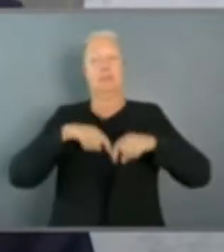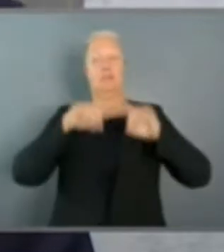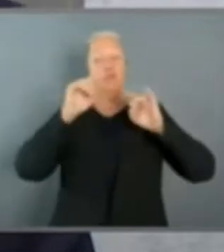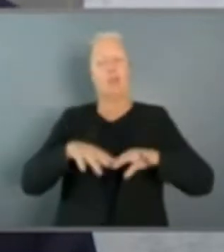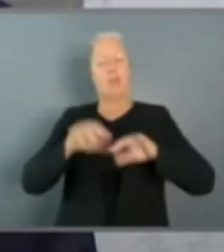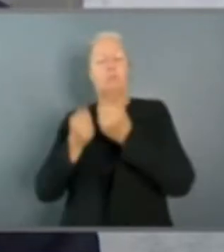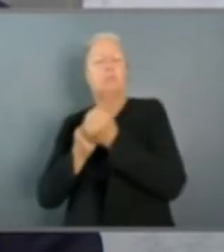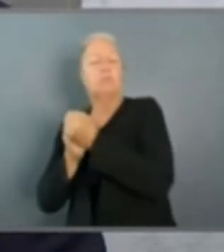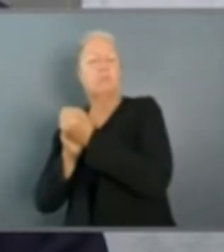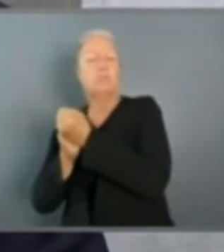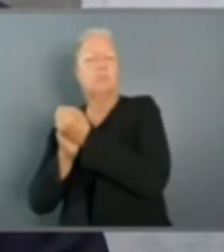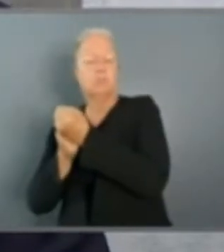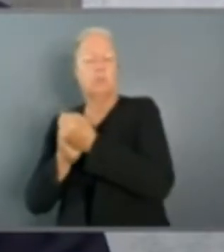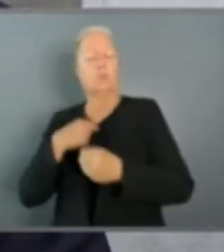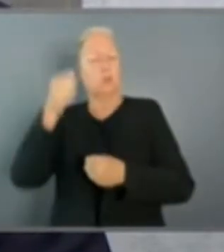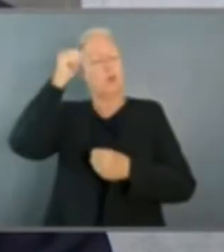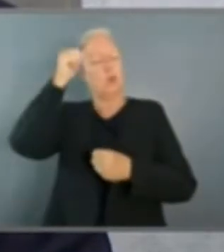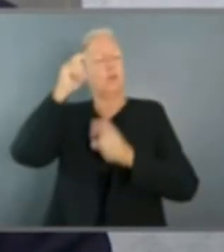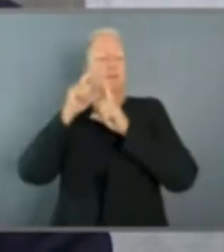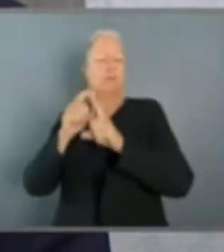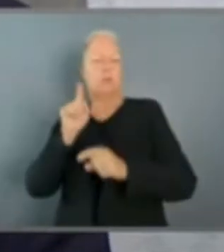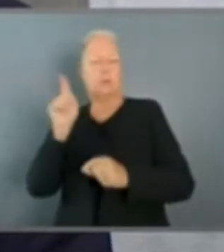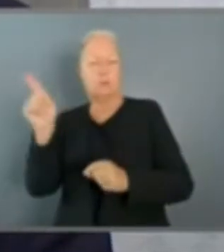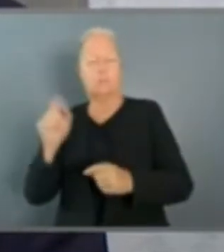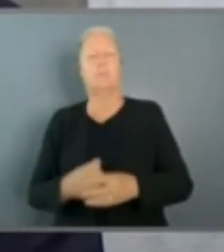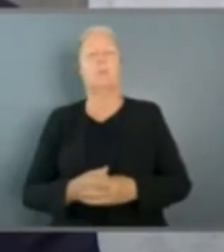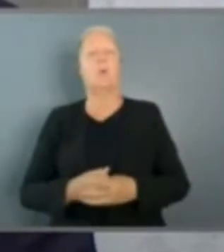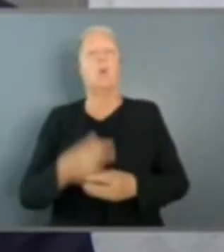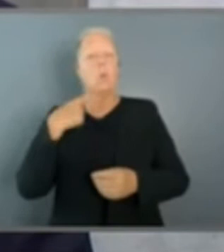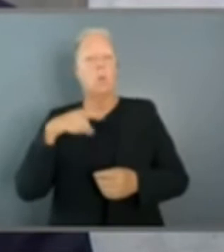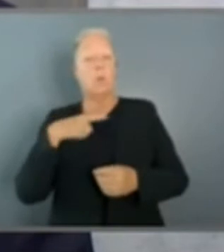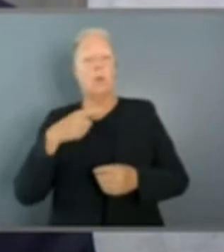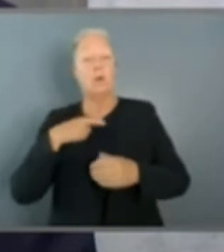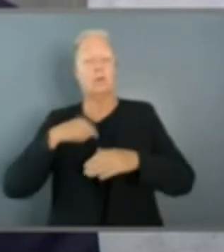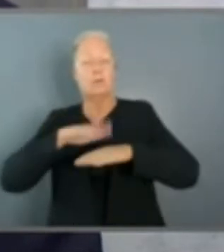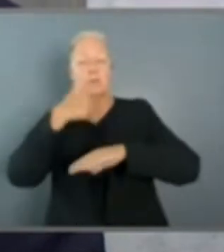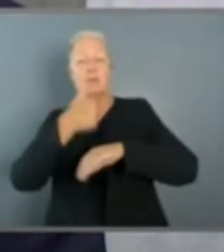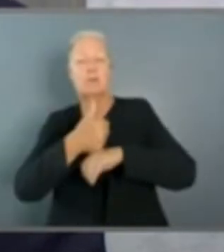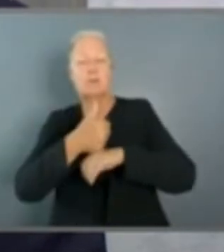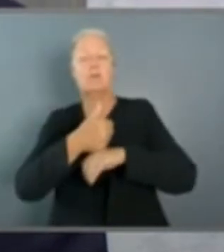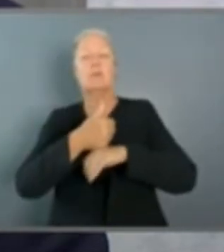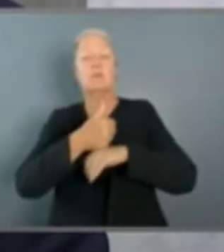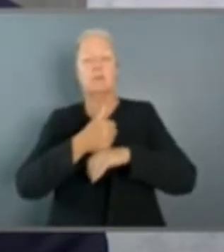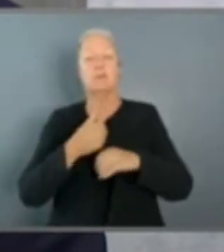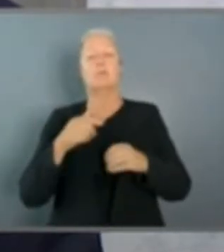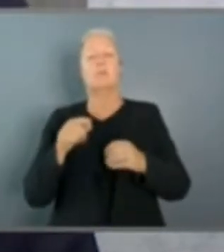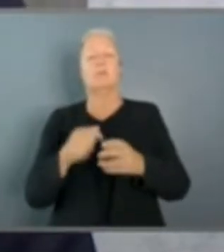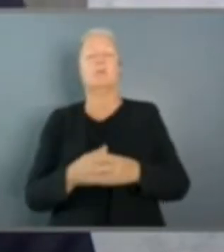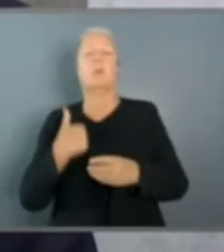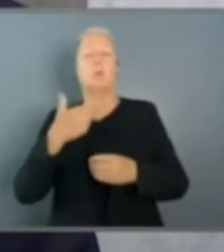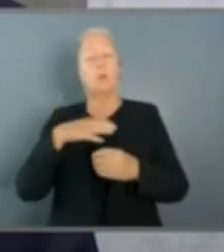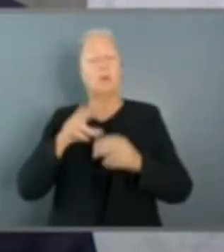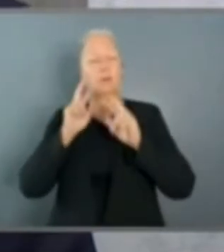an understood starting point. One of the key reasons why we're setting up the advanced team planning team next week is to assess